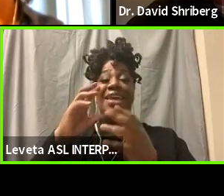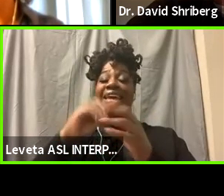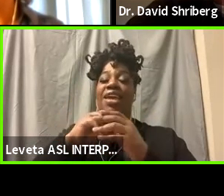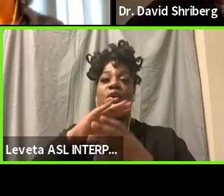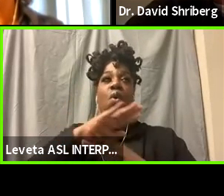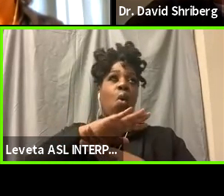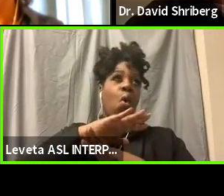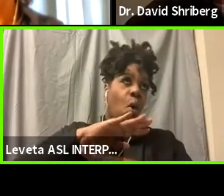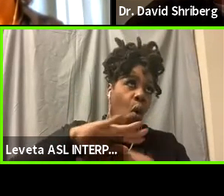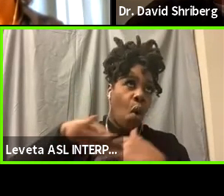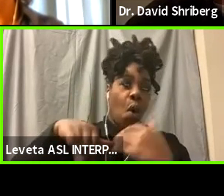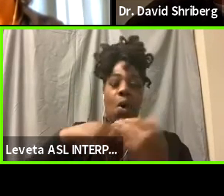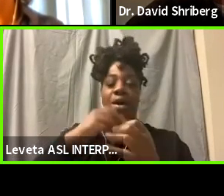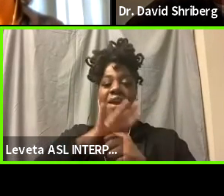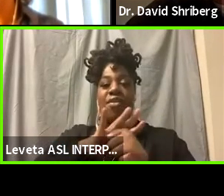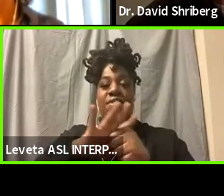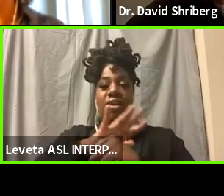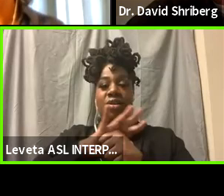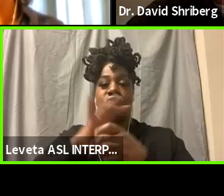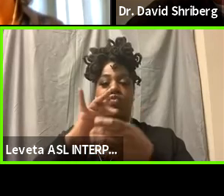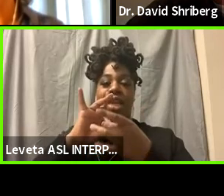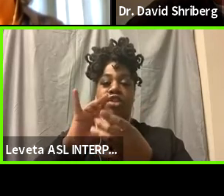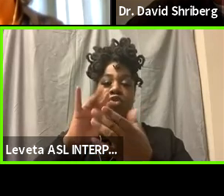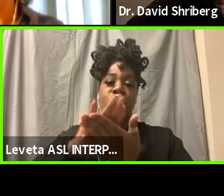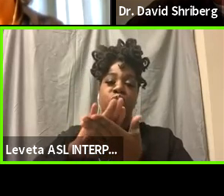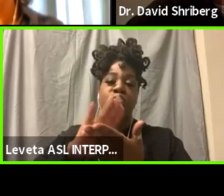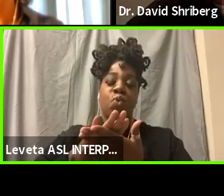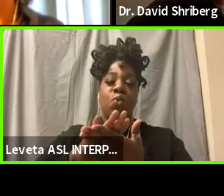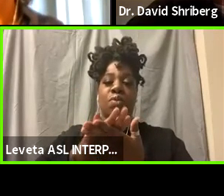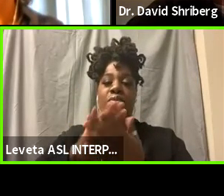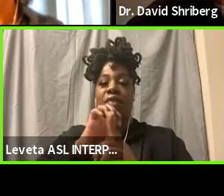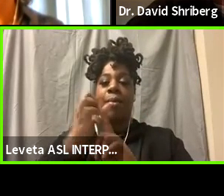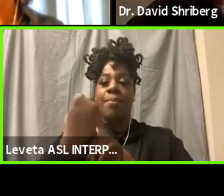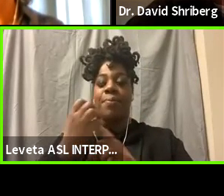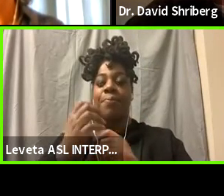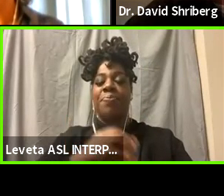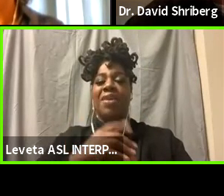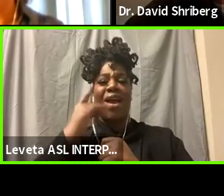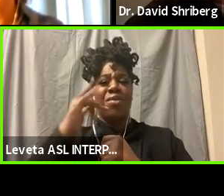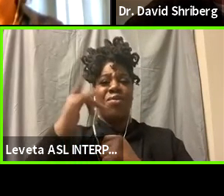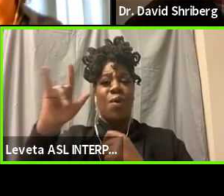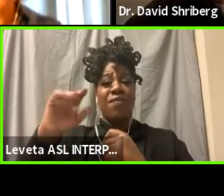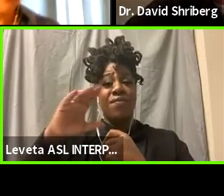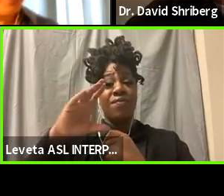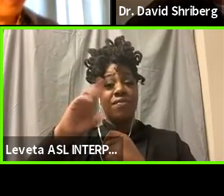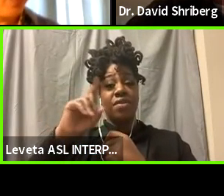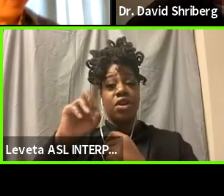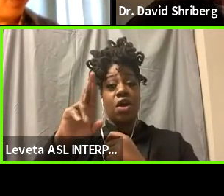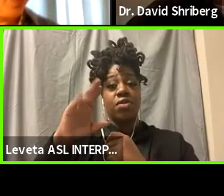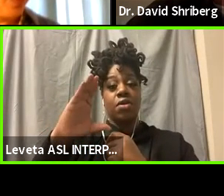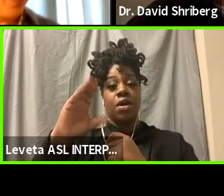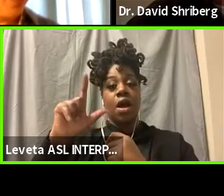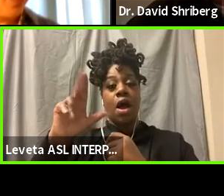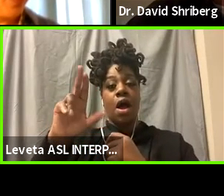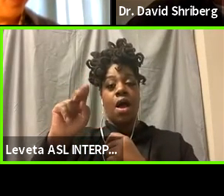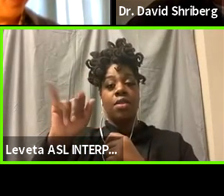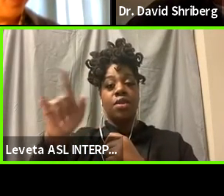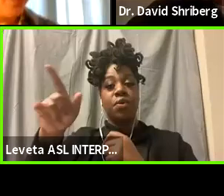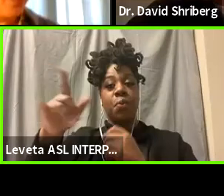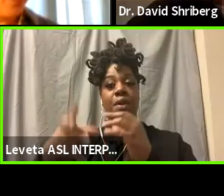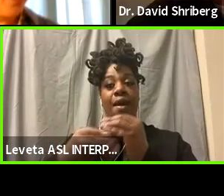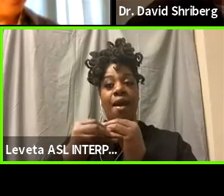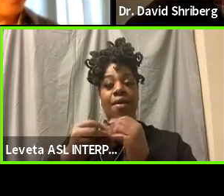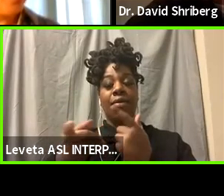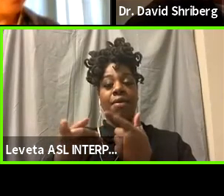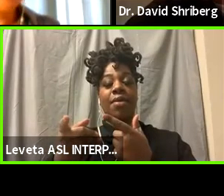life. And so we are working on that. I don't know if Dr. Connolly, if you want to add to that as well. Right.